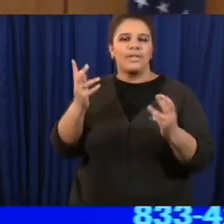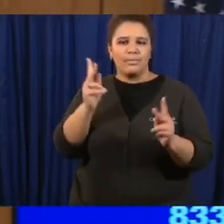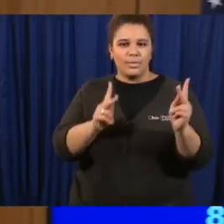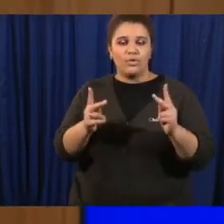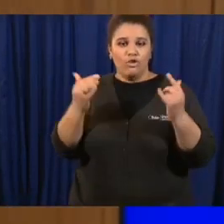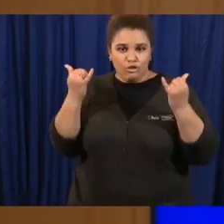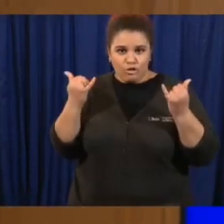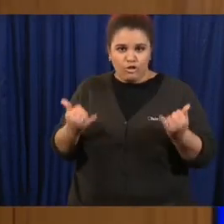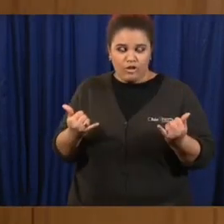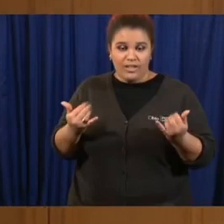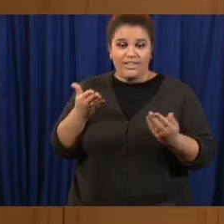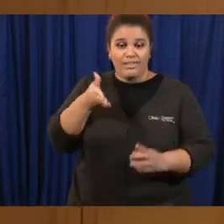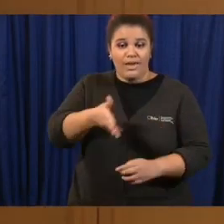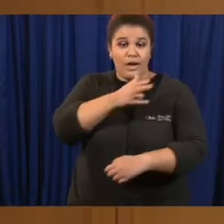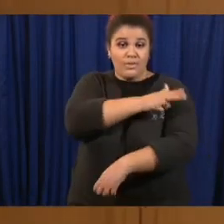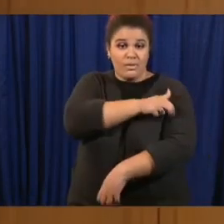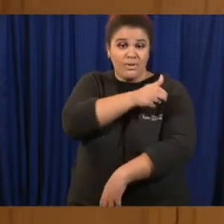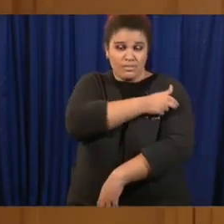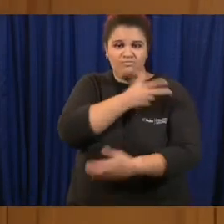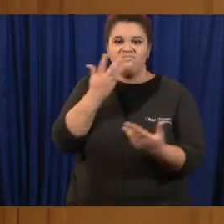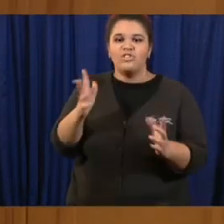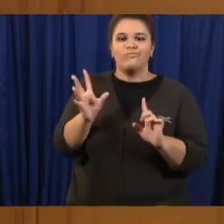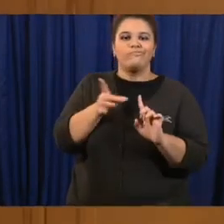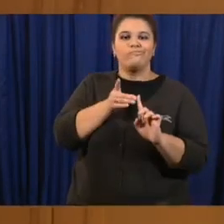All right, thank you, Governor.